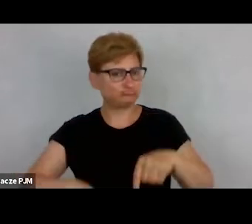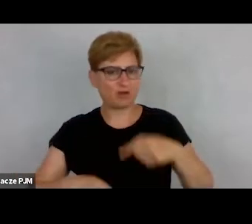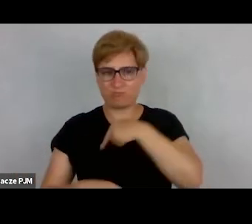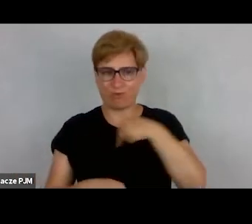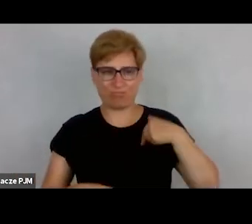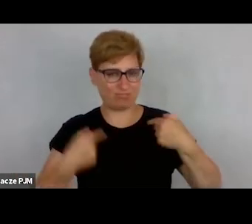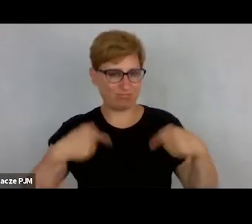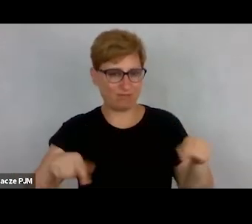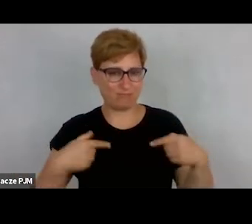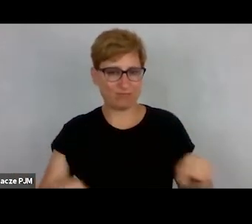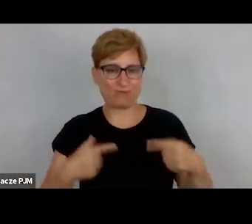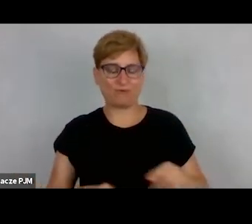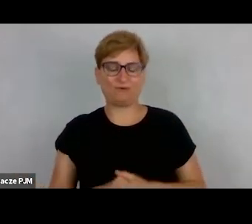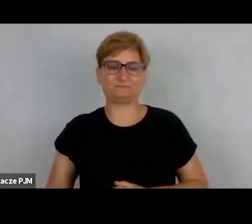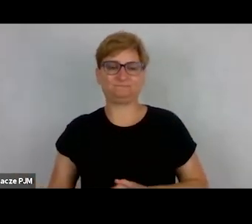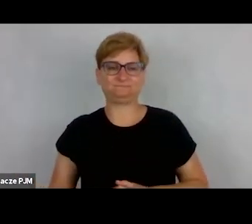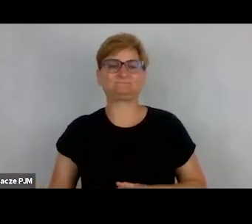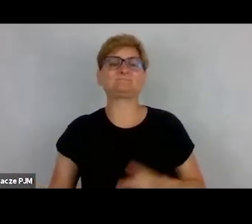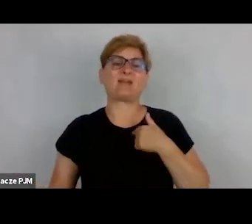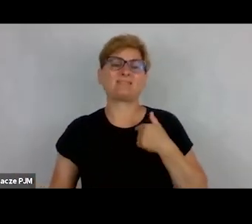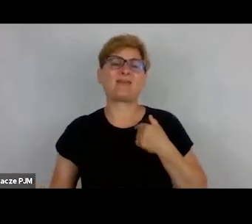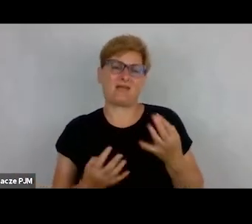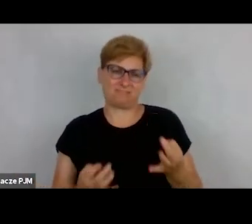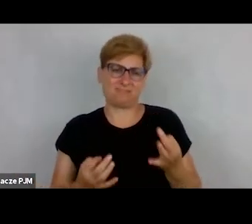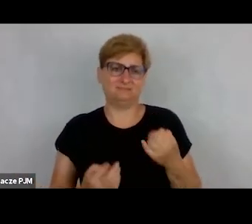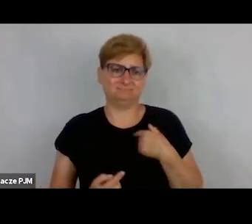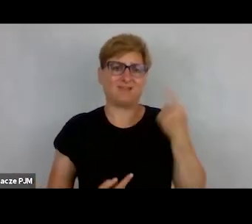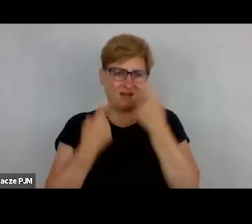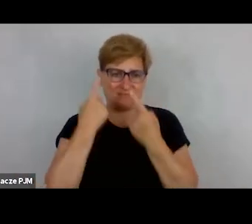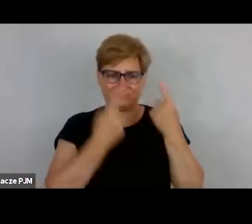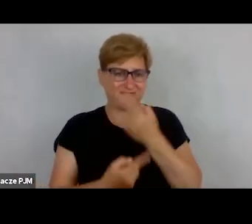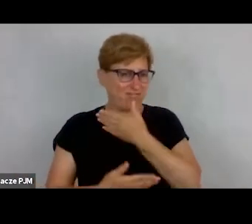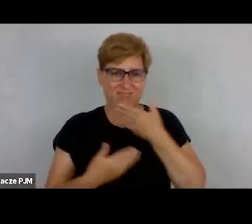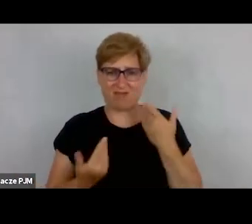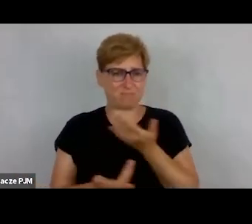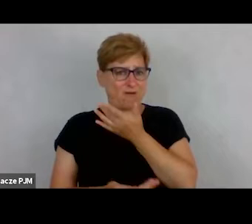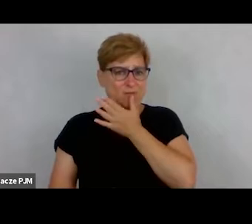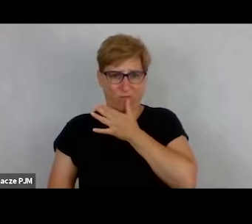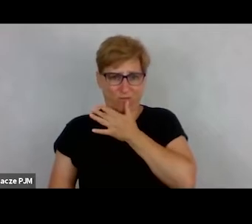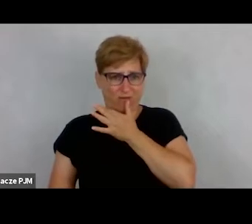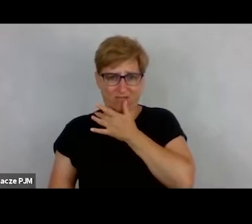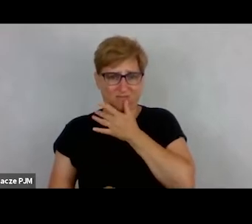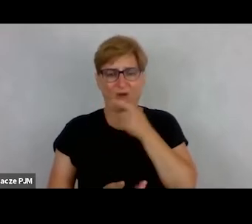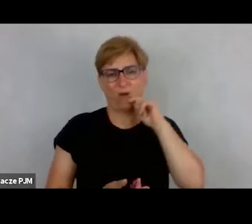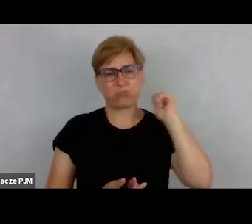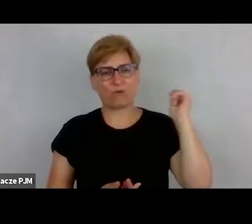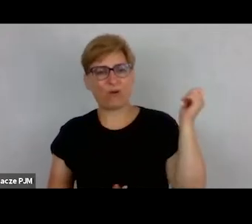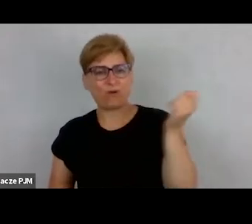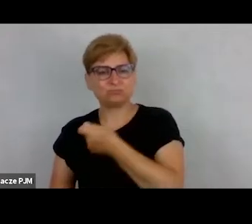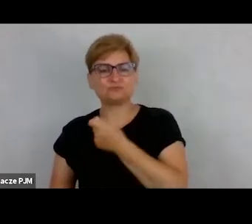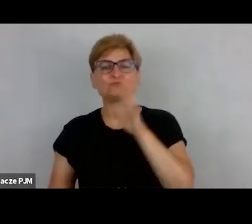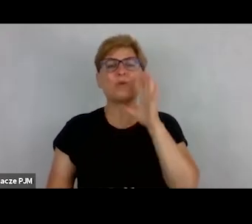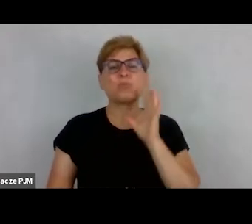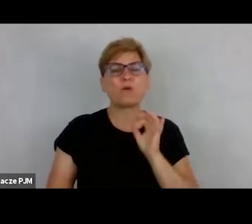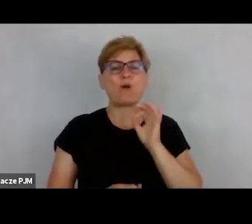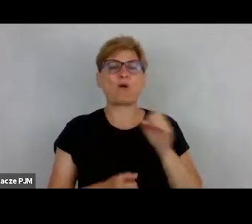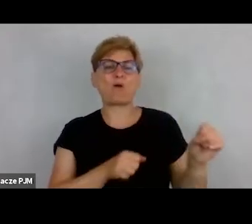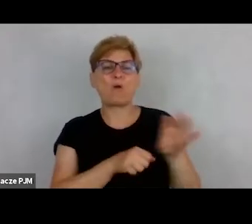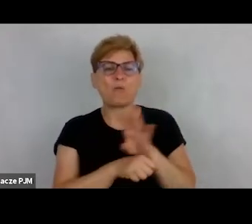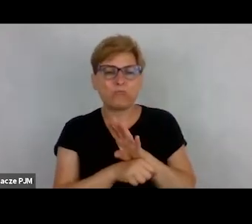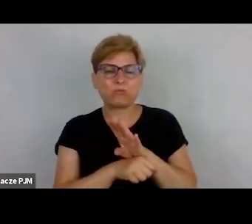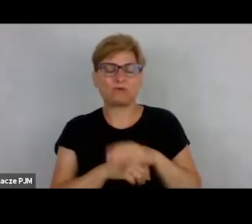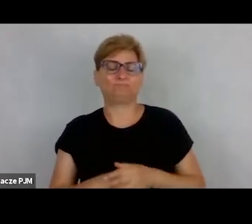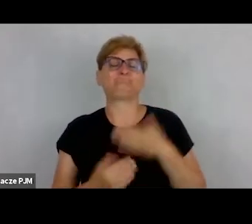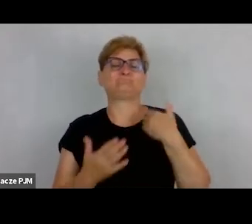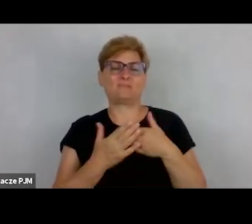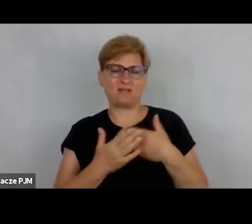given COVID. So really grateful for the opportunity, and just want to thank Lena and Martina for your work,